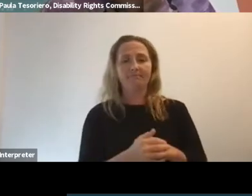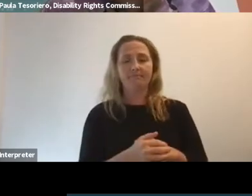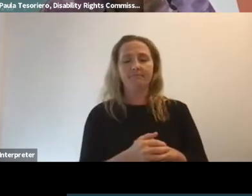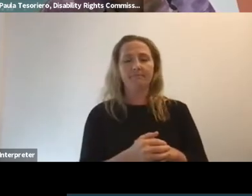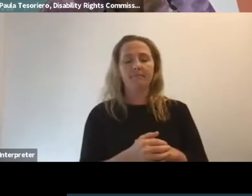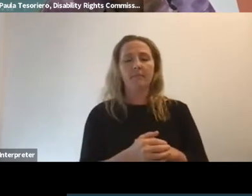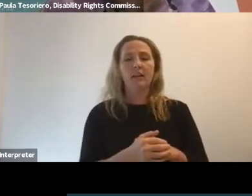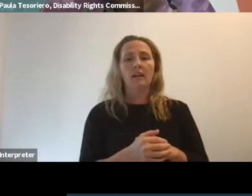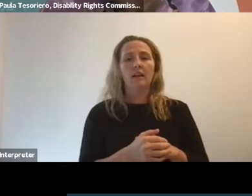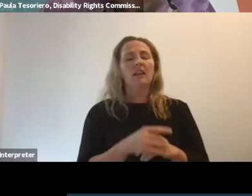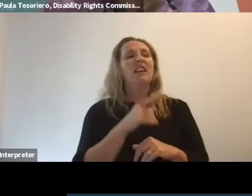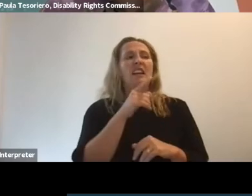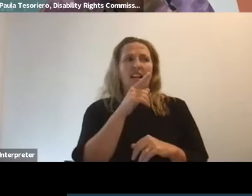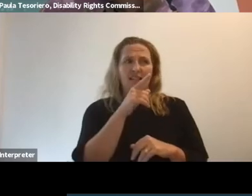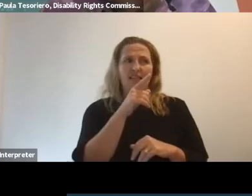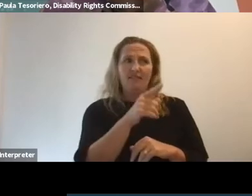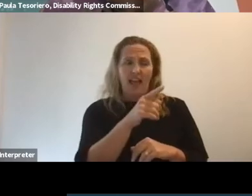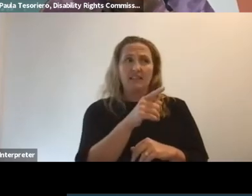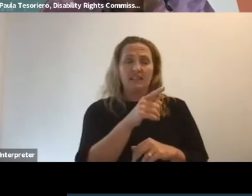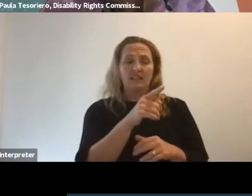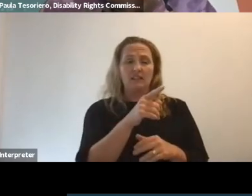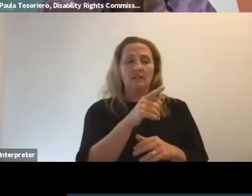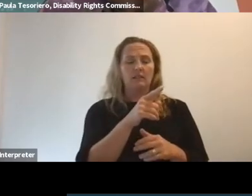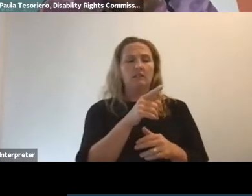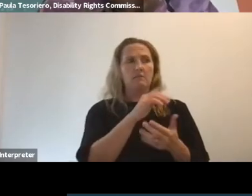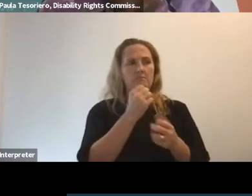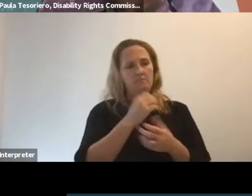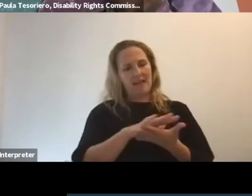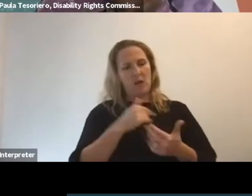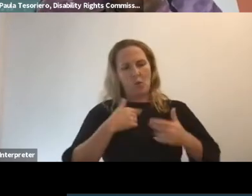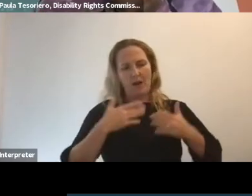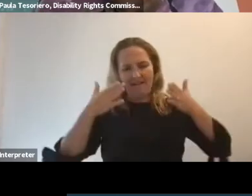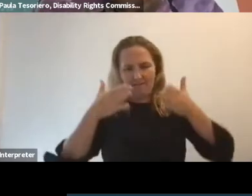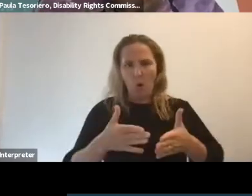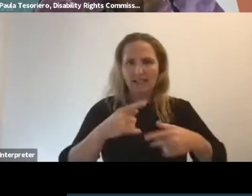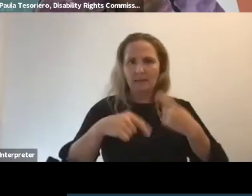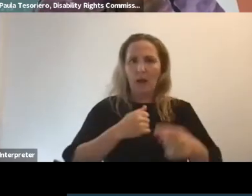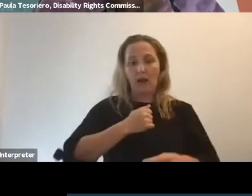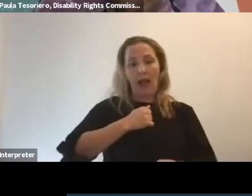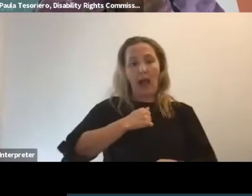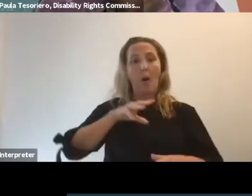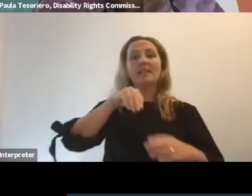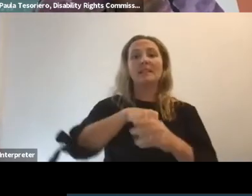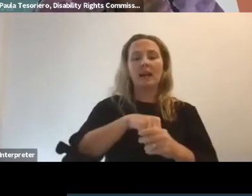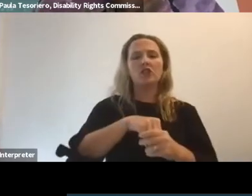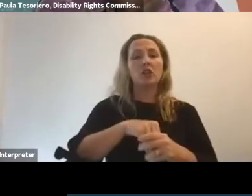know, big injection of focus around, you know, our participation in the Black Lives Matter movement. And last week, actually, we had